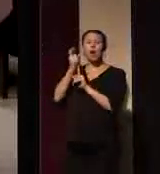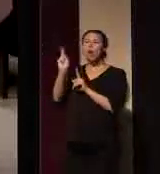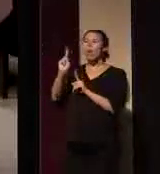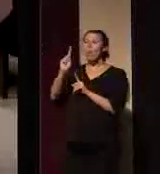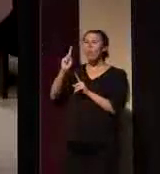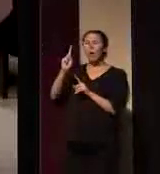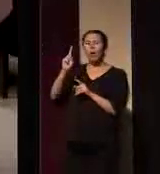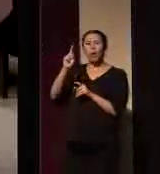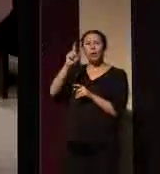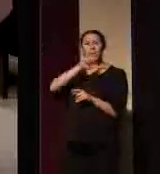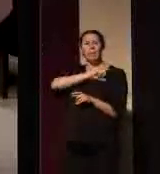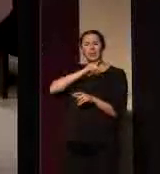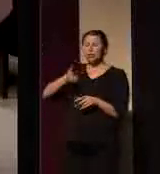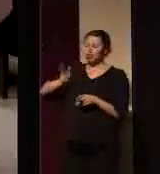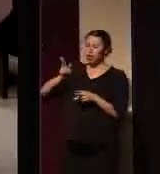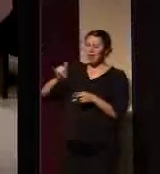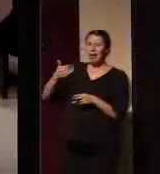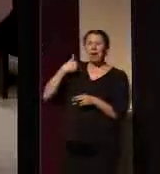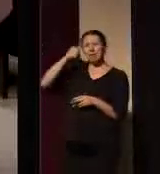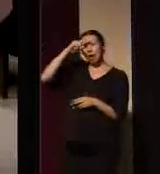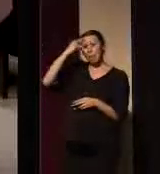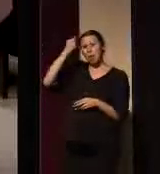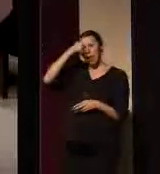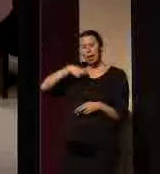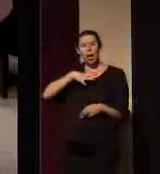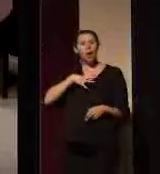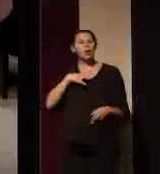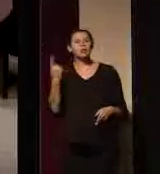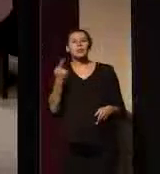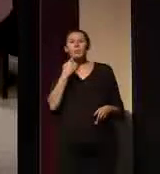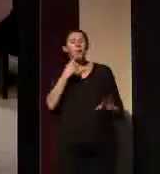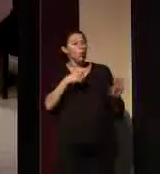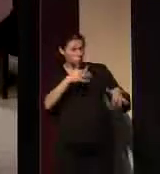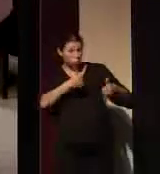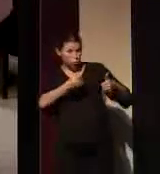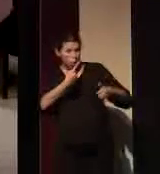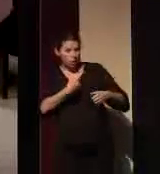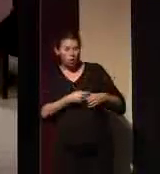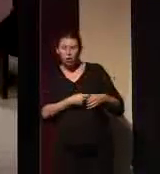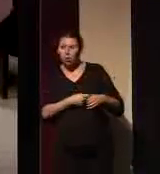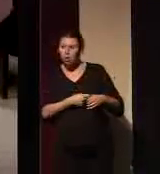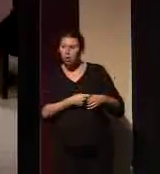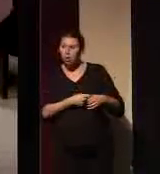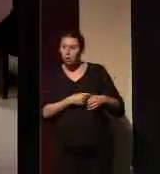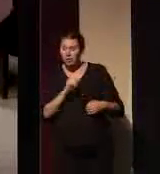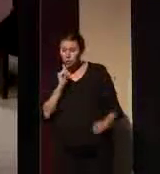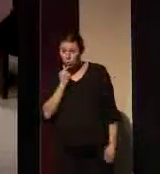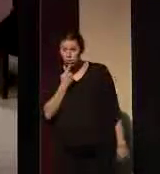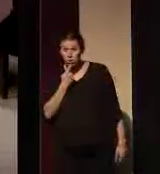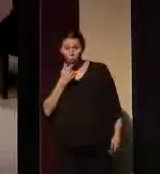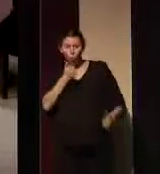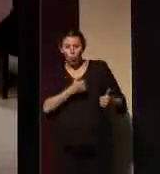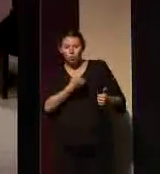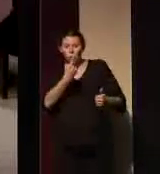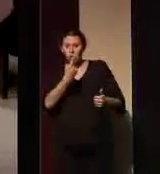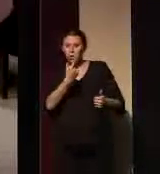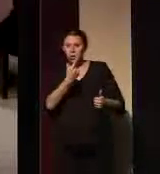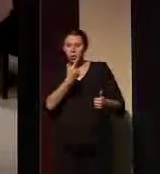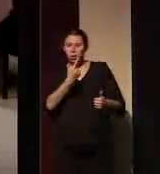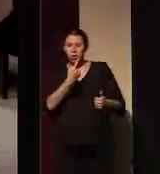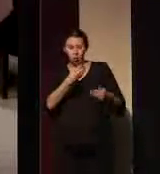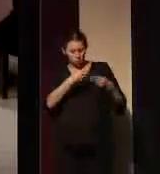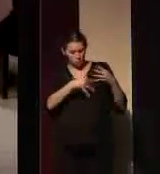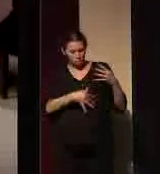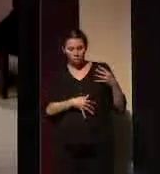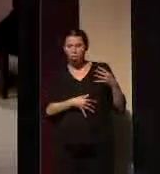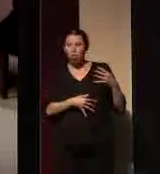that young black guy." And someone else said, "Which one?" And they were totally serious. And,